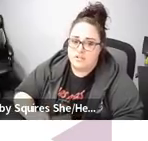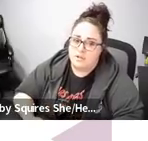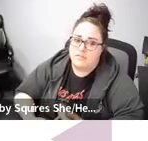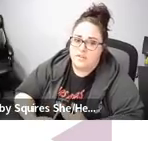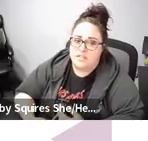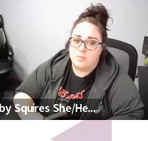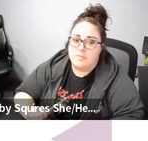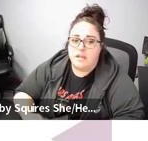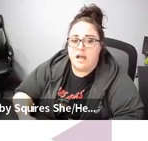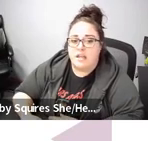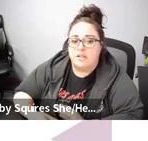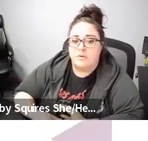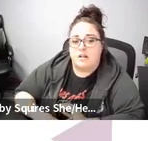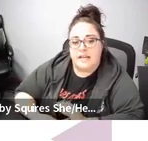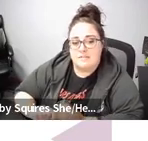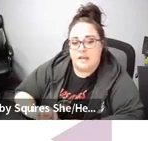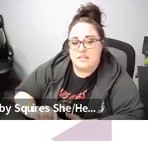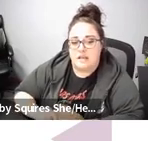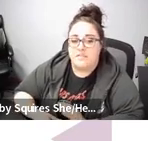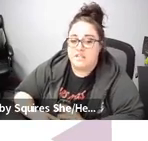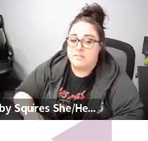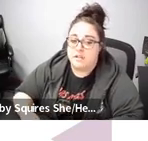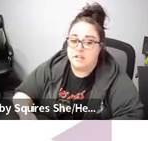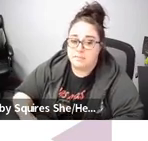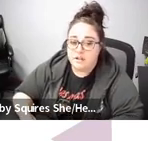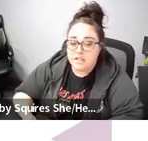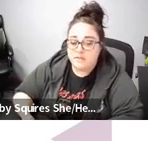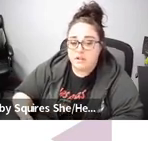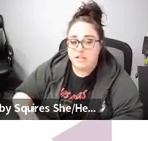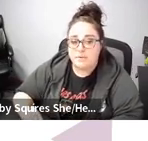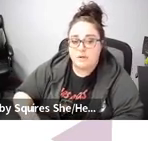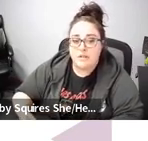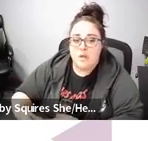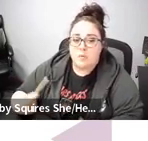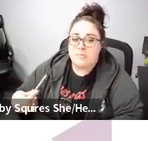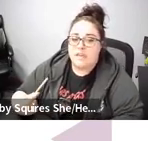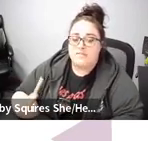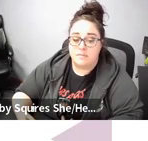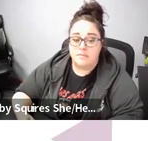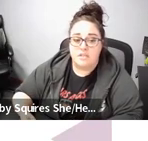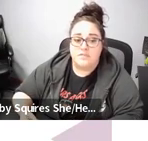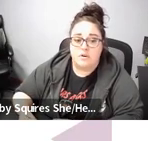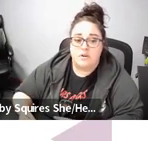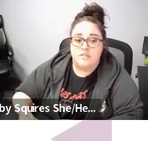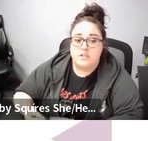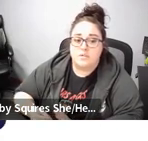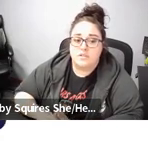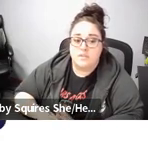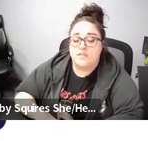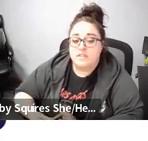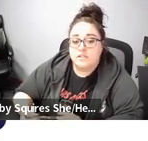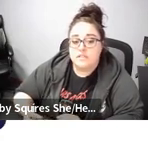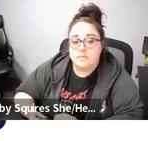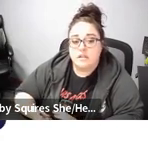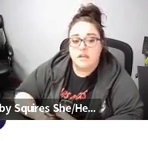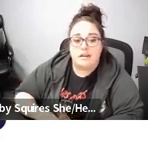current inventory of devices, we may not include all aspects of the disability experience. For example, we may have some things for individuals with